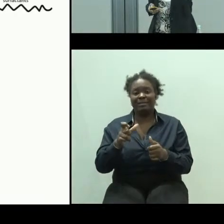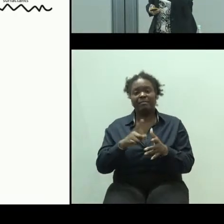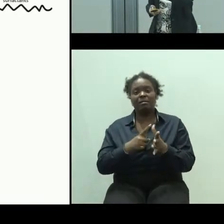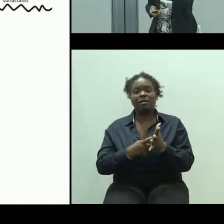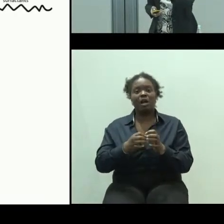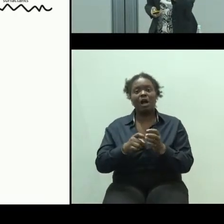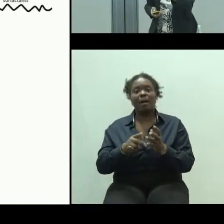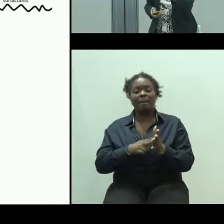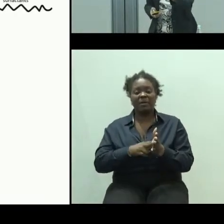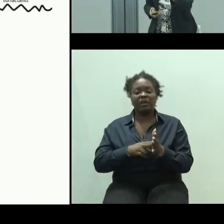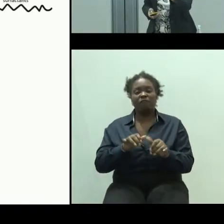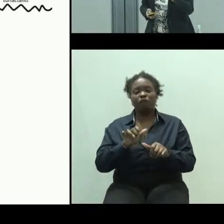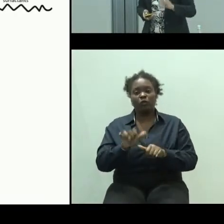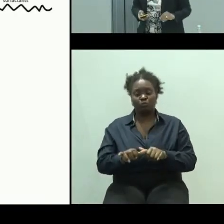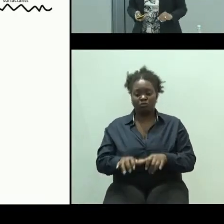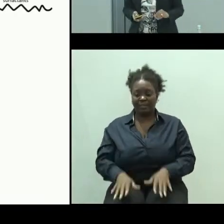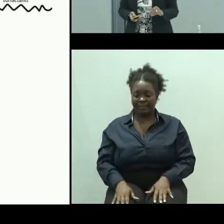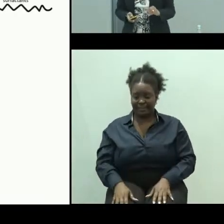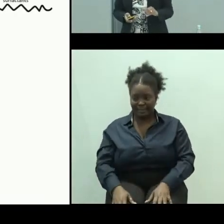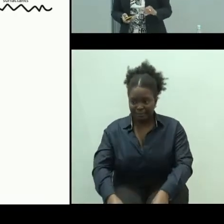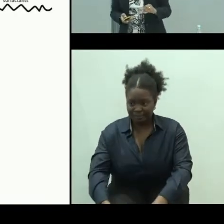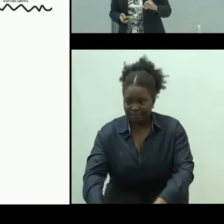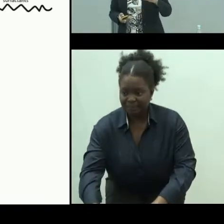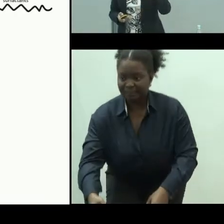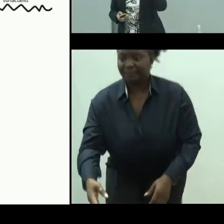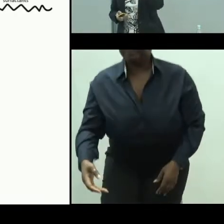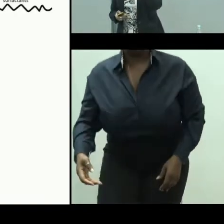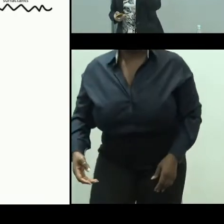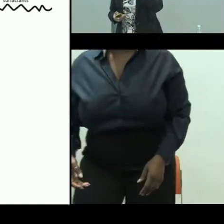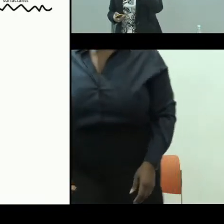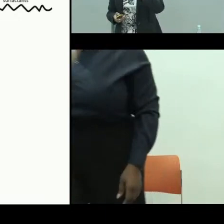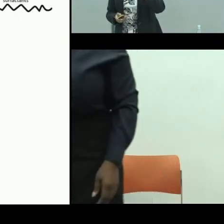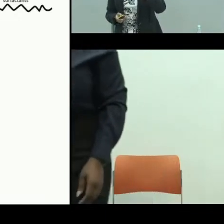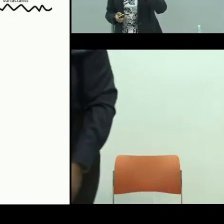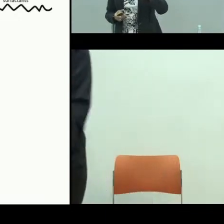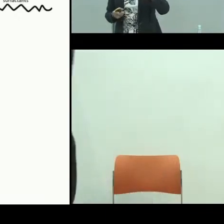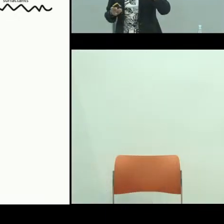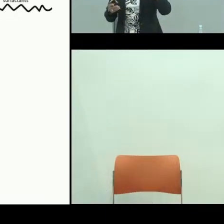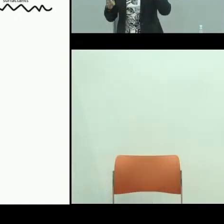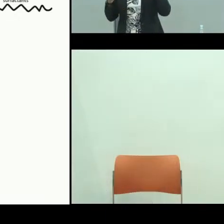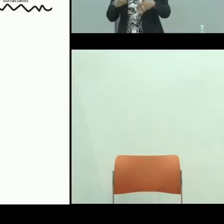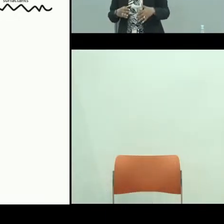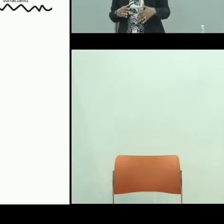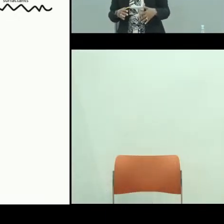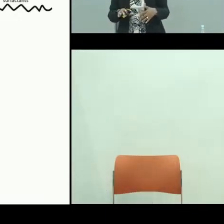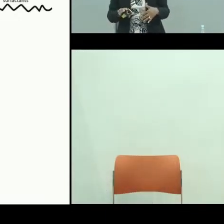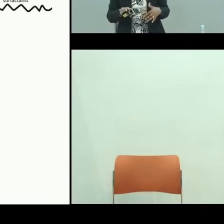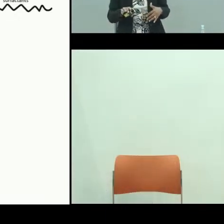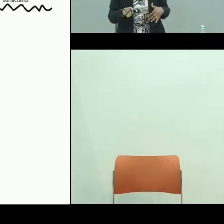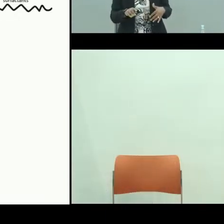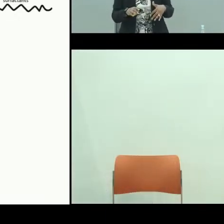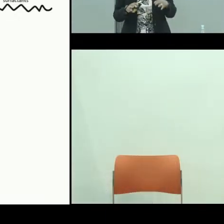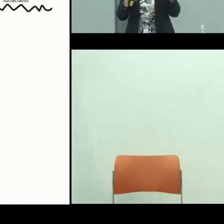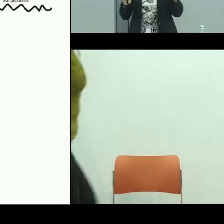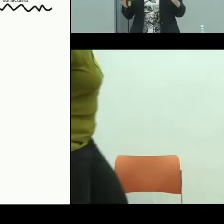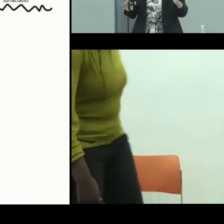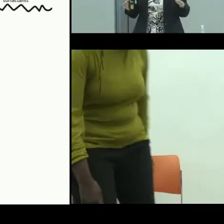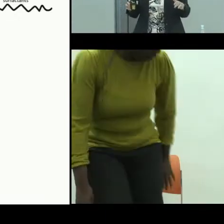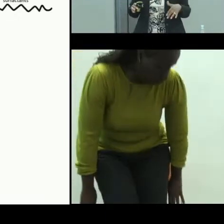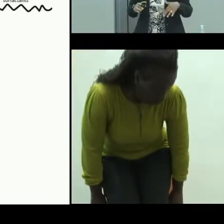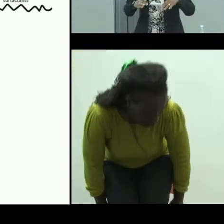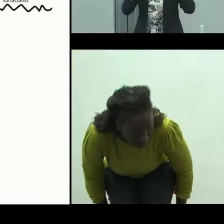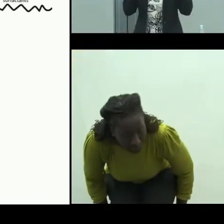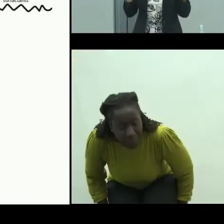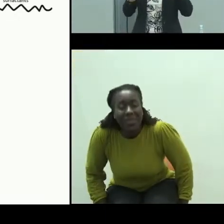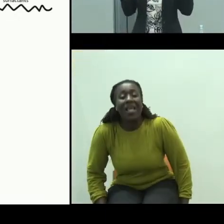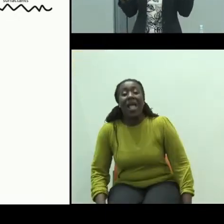going to continue with the biosensor study, and there's a lot of details on these slides. In the interest of